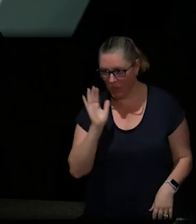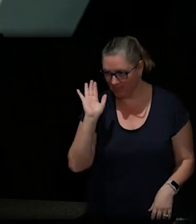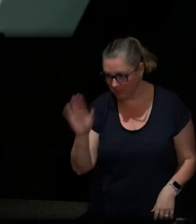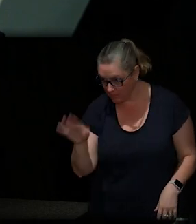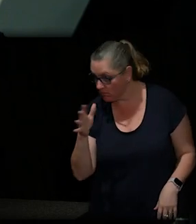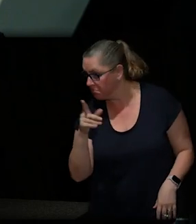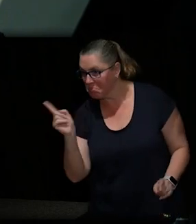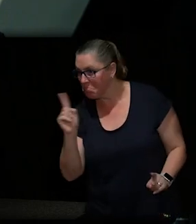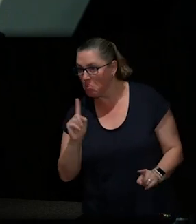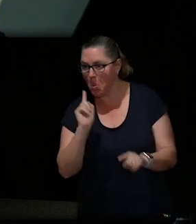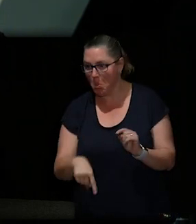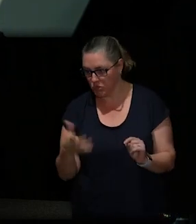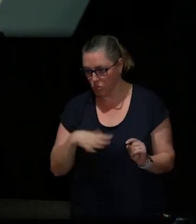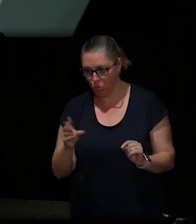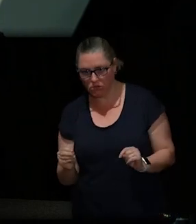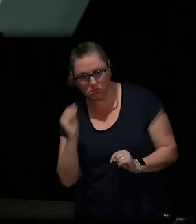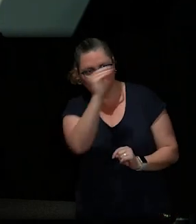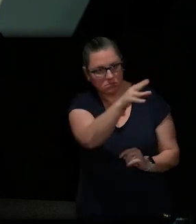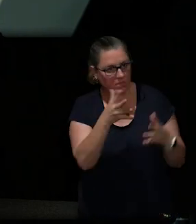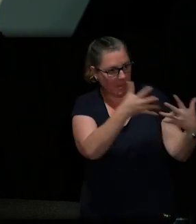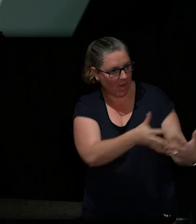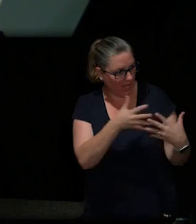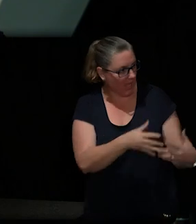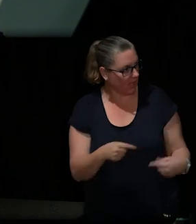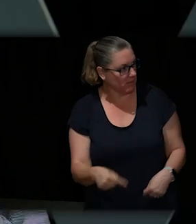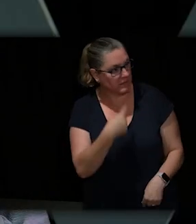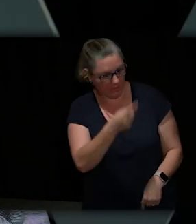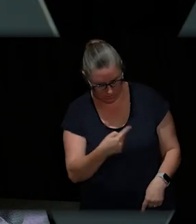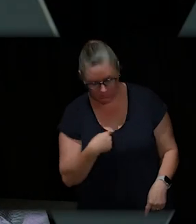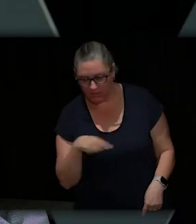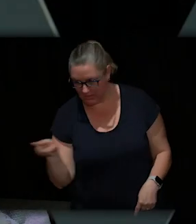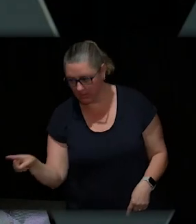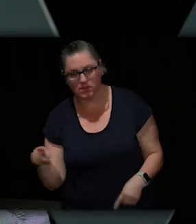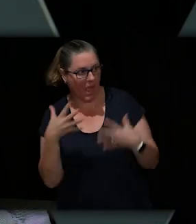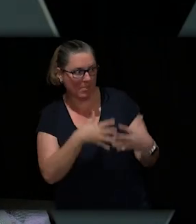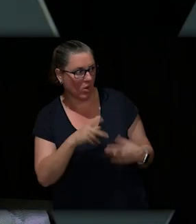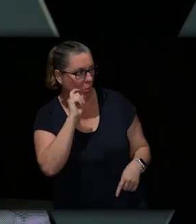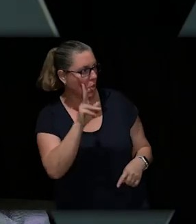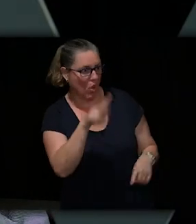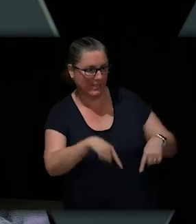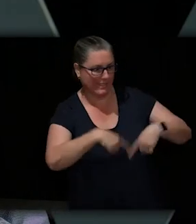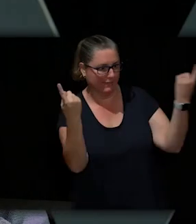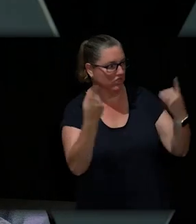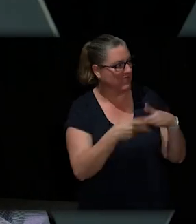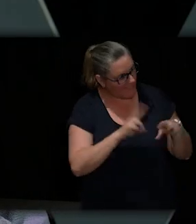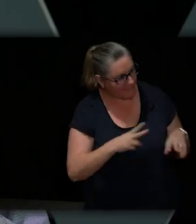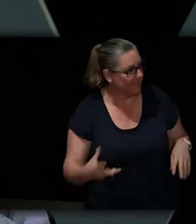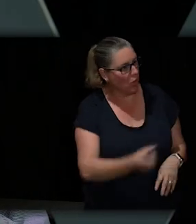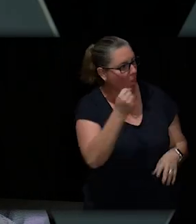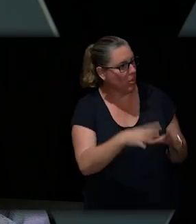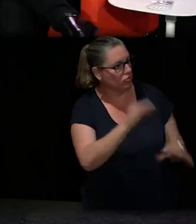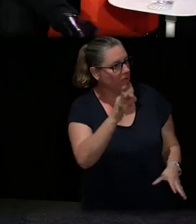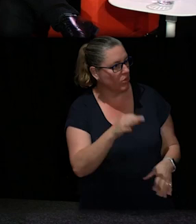him, and that was his answer. Our America would look very different if we had compulsory voting. Mm. Yeah, Australia would